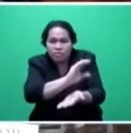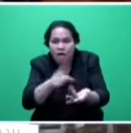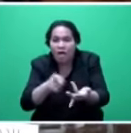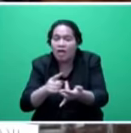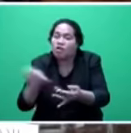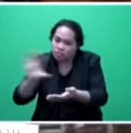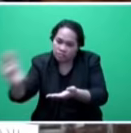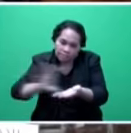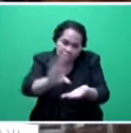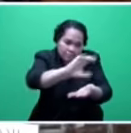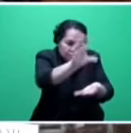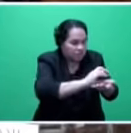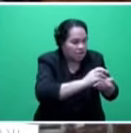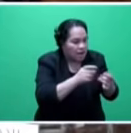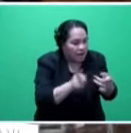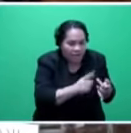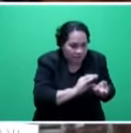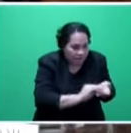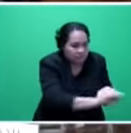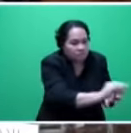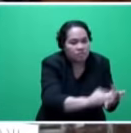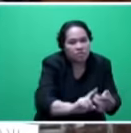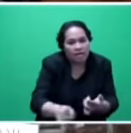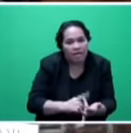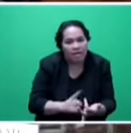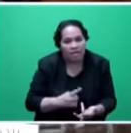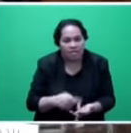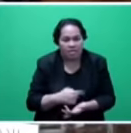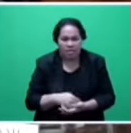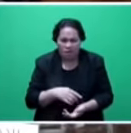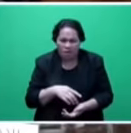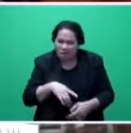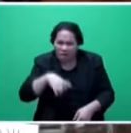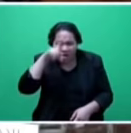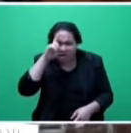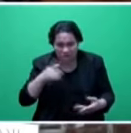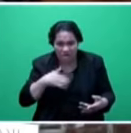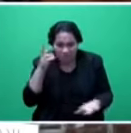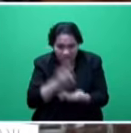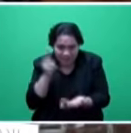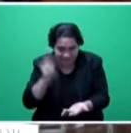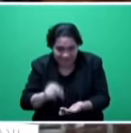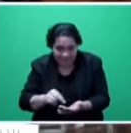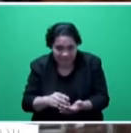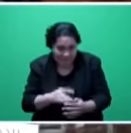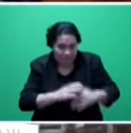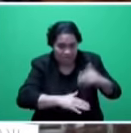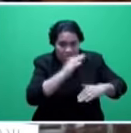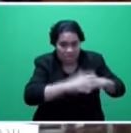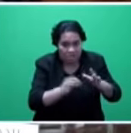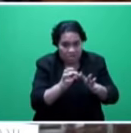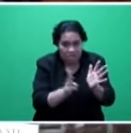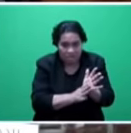billion. Mr. Speaker, sir, do we really need to construct a new office for the Prime Minister when there are people in the country going